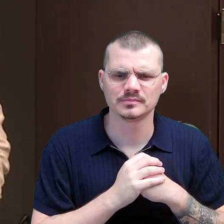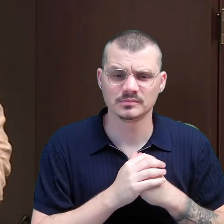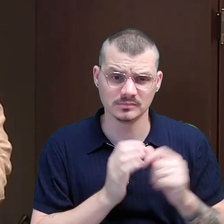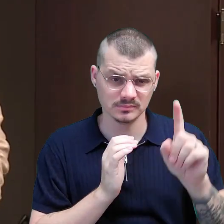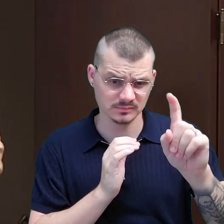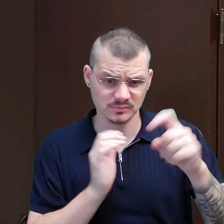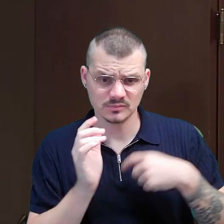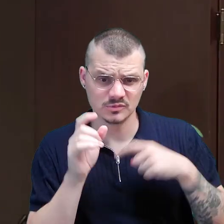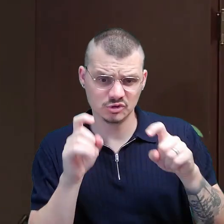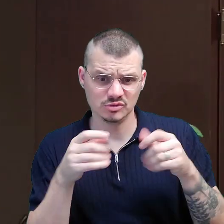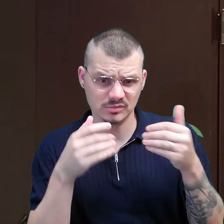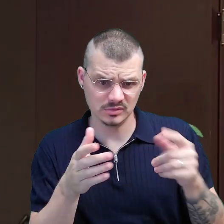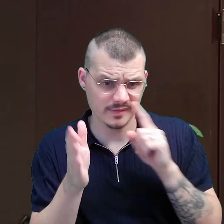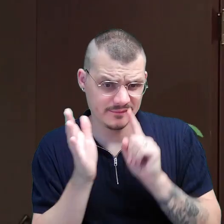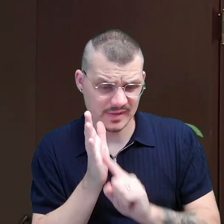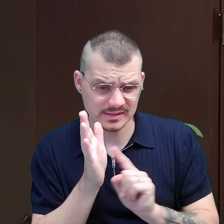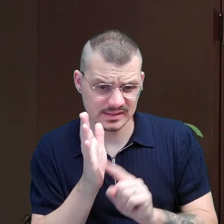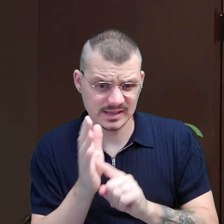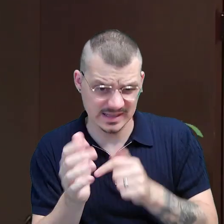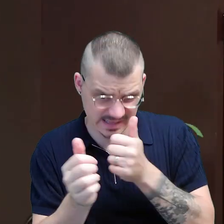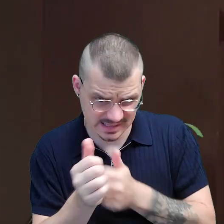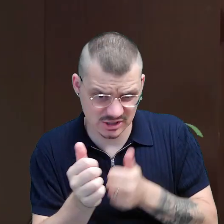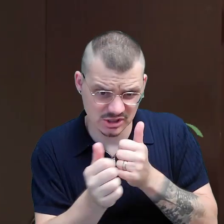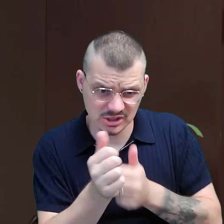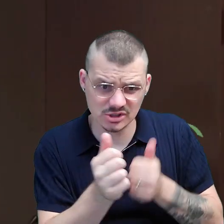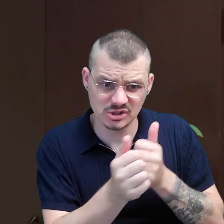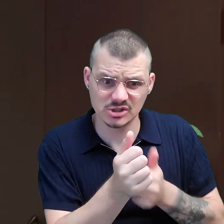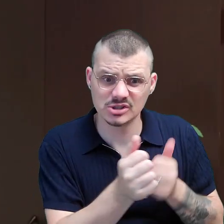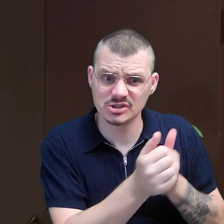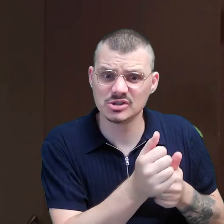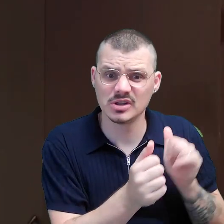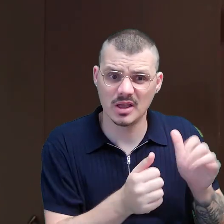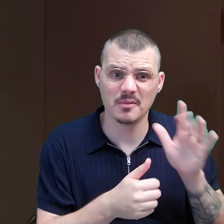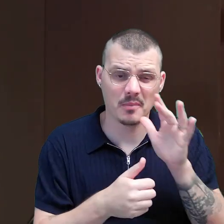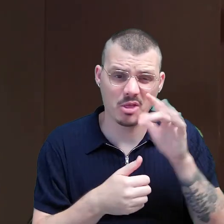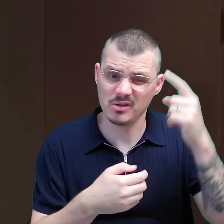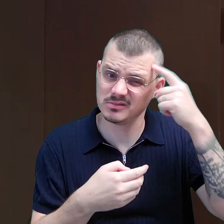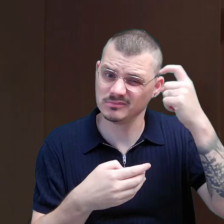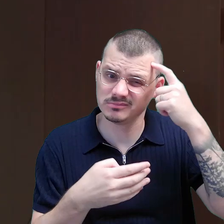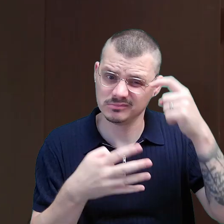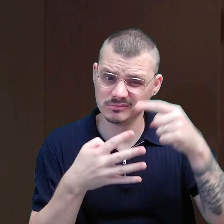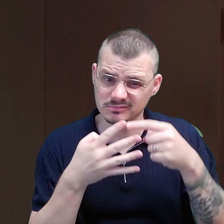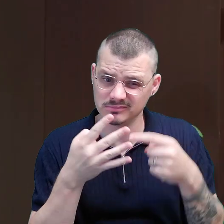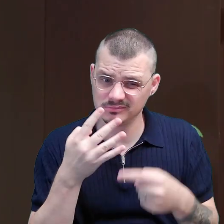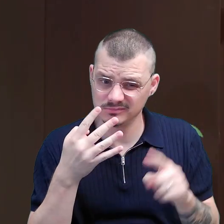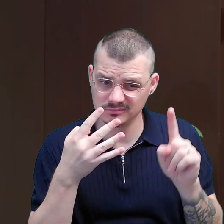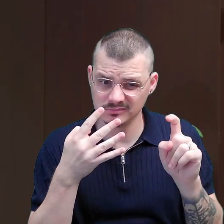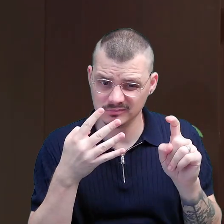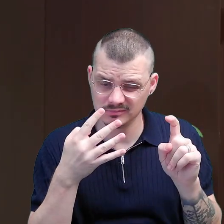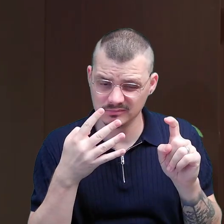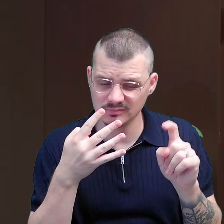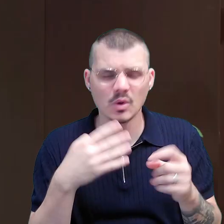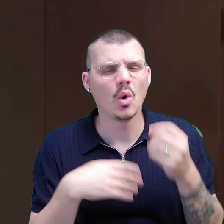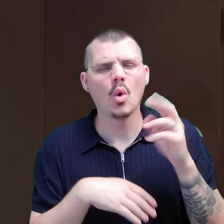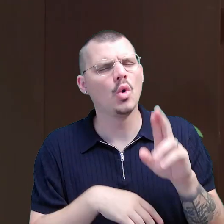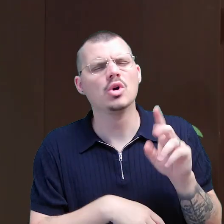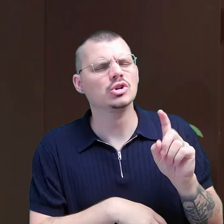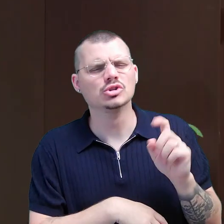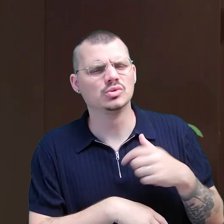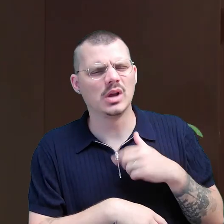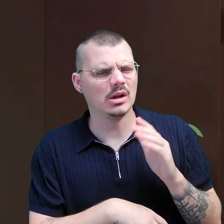Should we investigate each one of the things that her mother thought she might have? Or should we